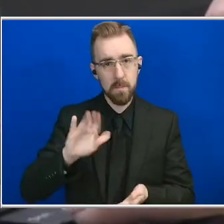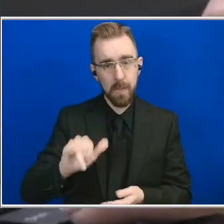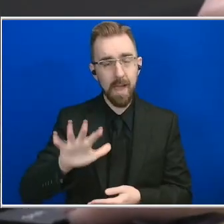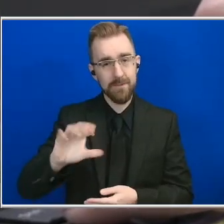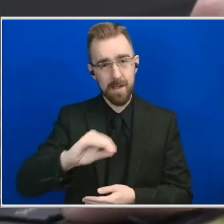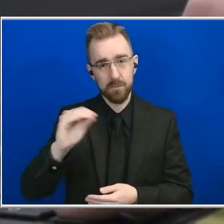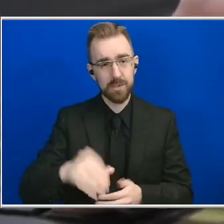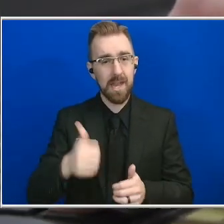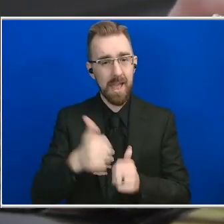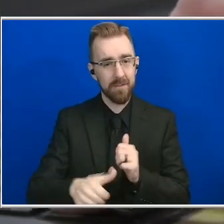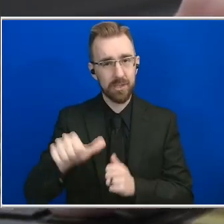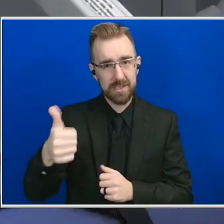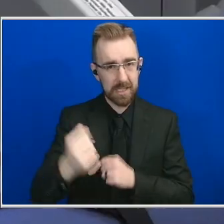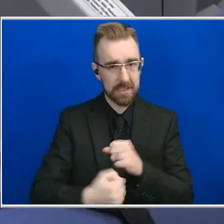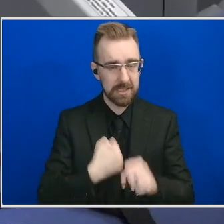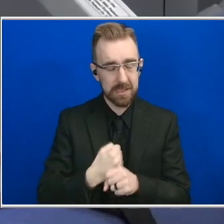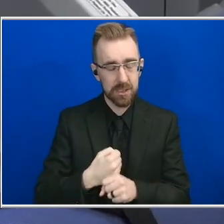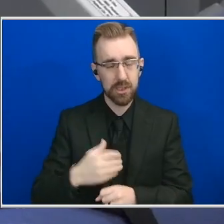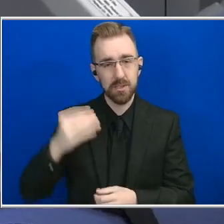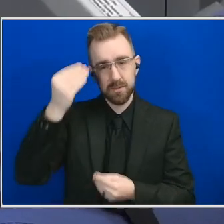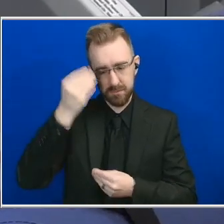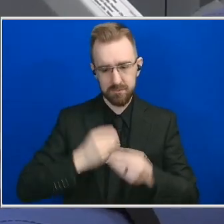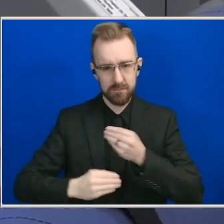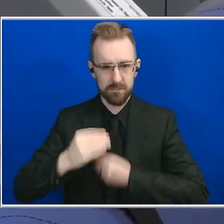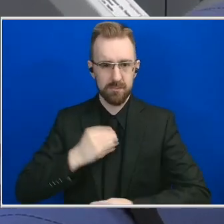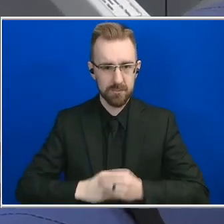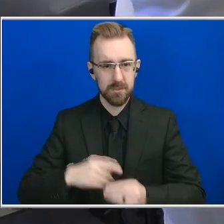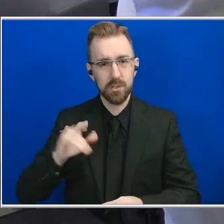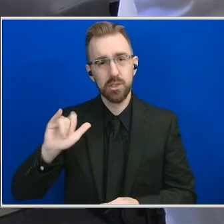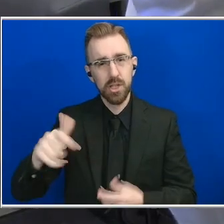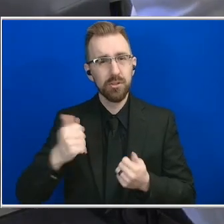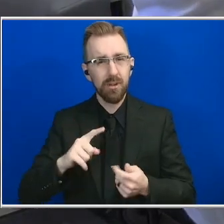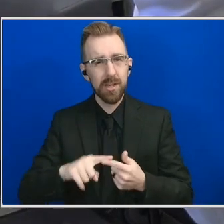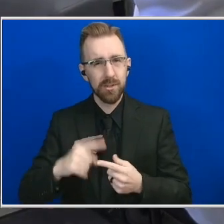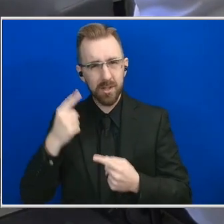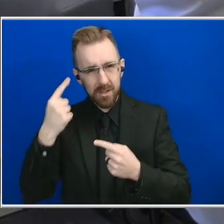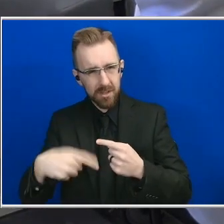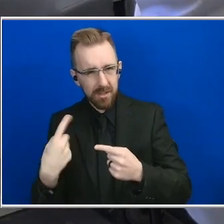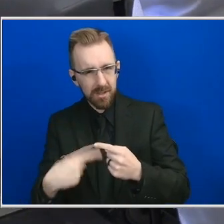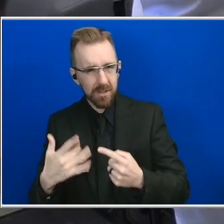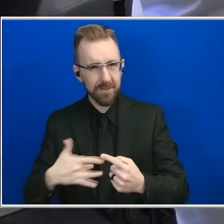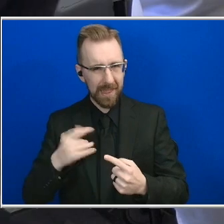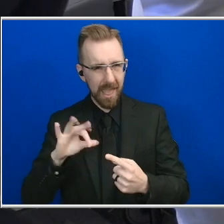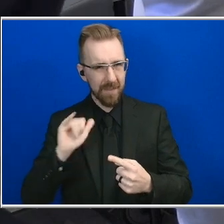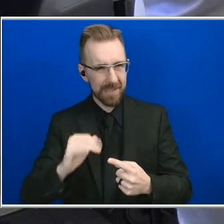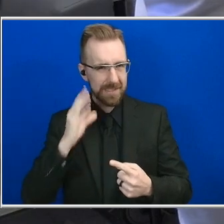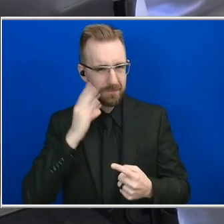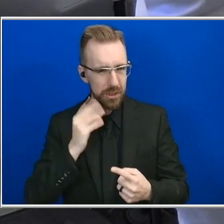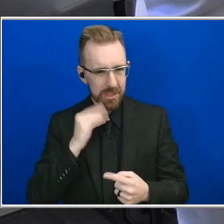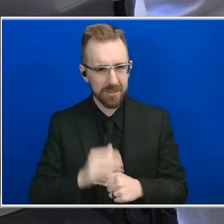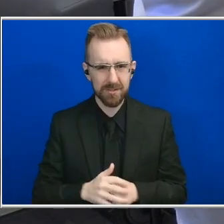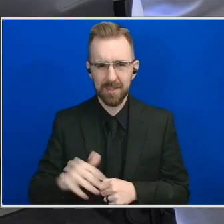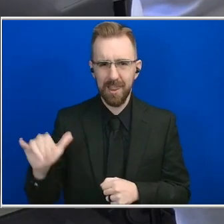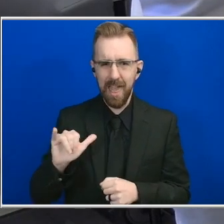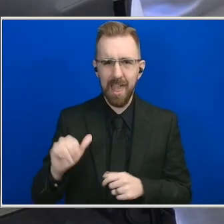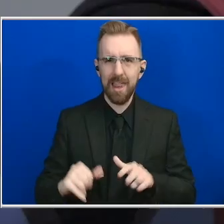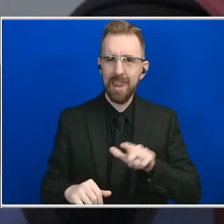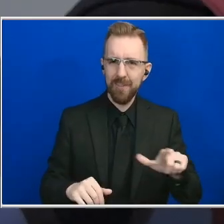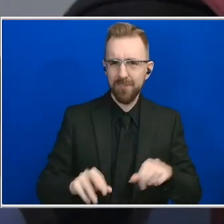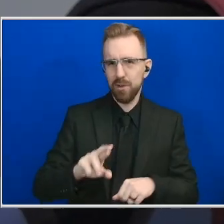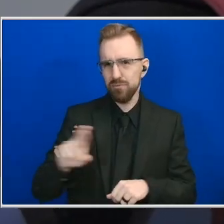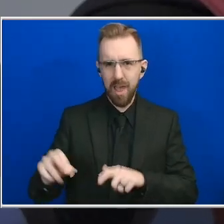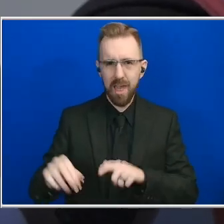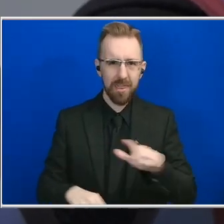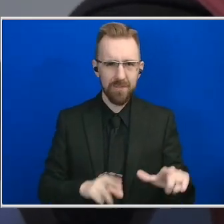years. Jill is trying to process the sensation of this experience. It was like left, right, and now it's like together.